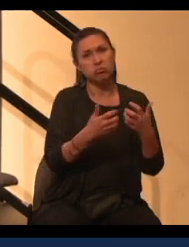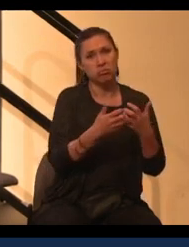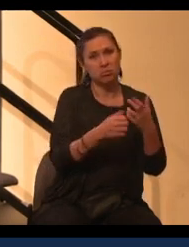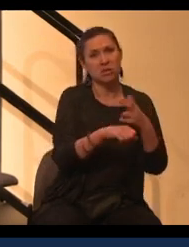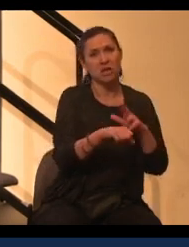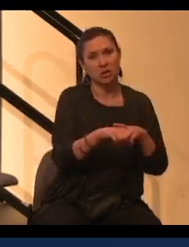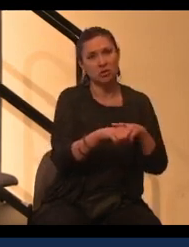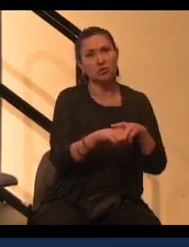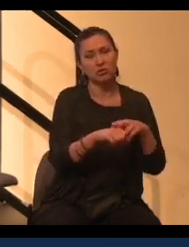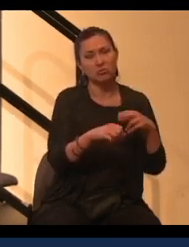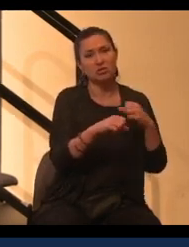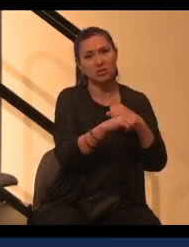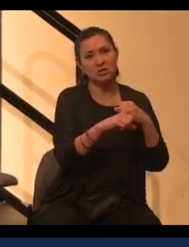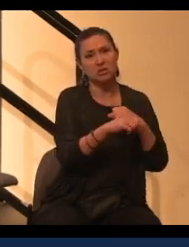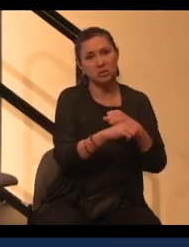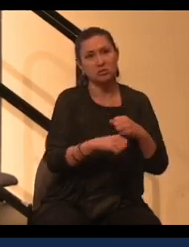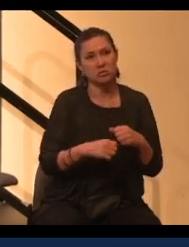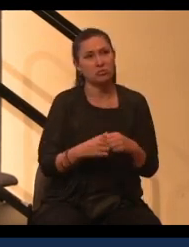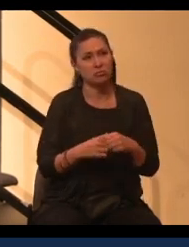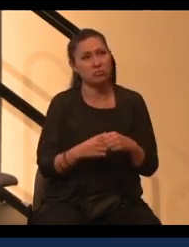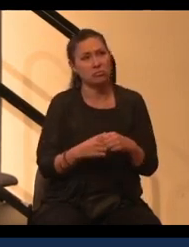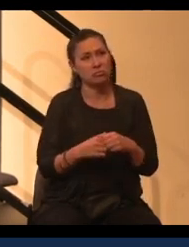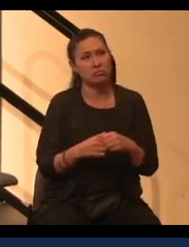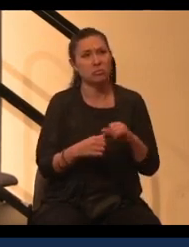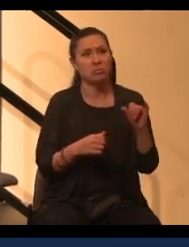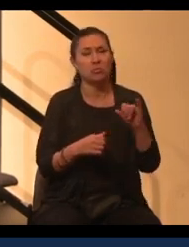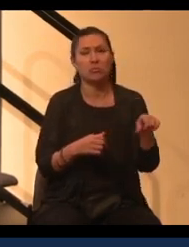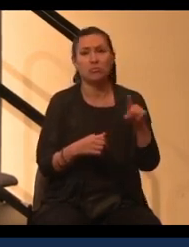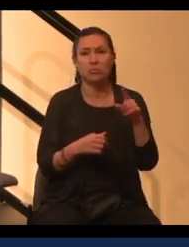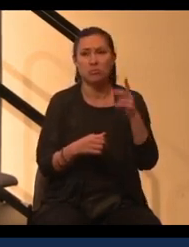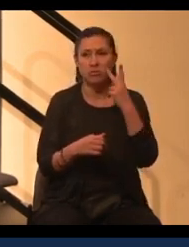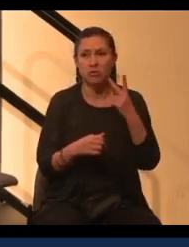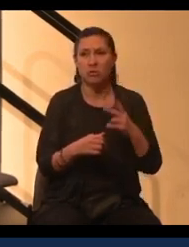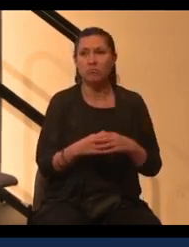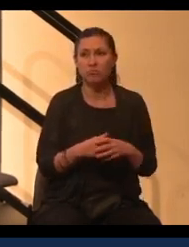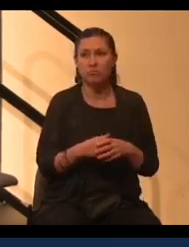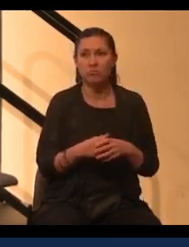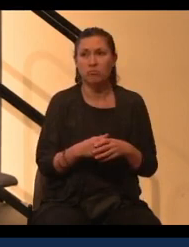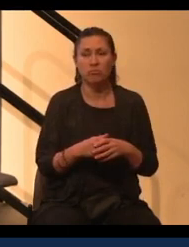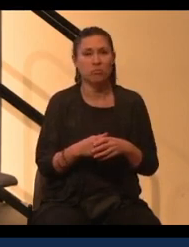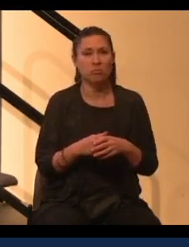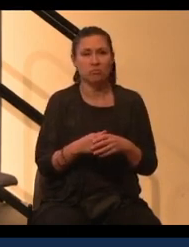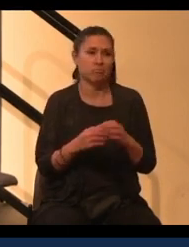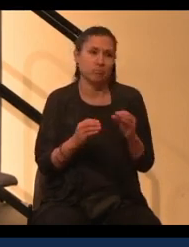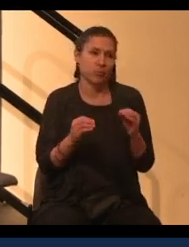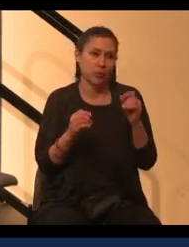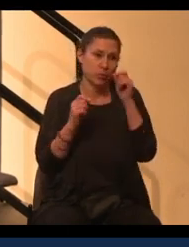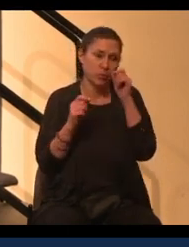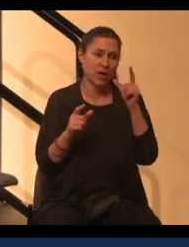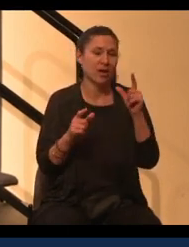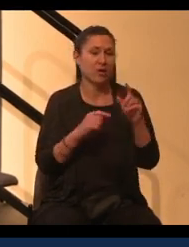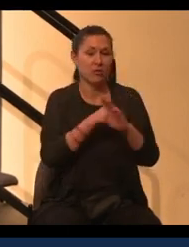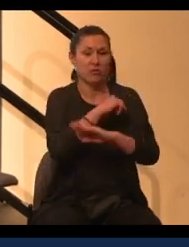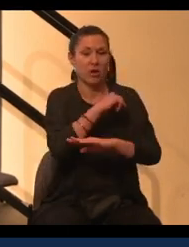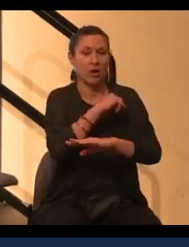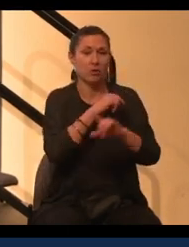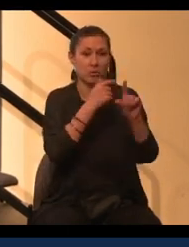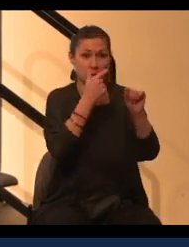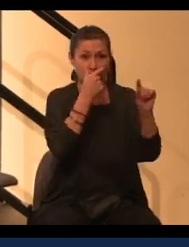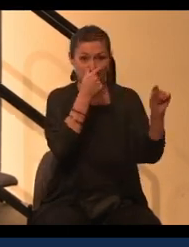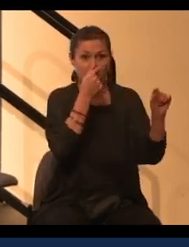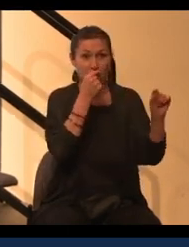trend. You'll also notice here that no surprise that in fall of